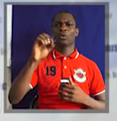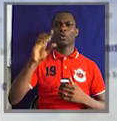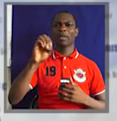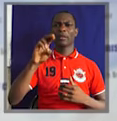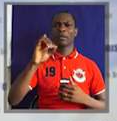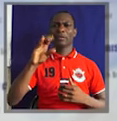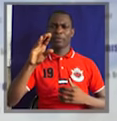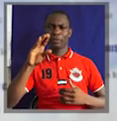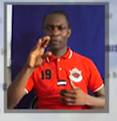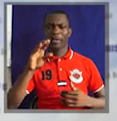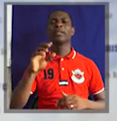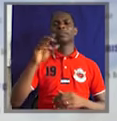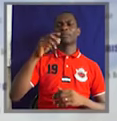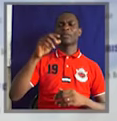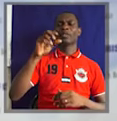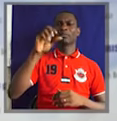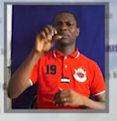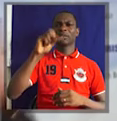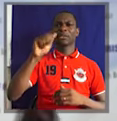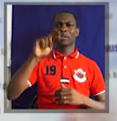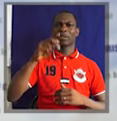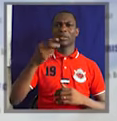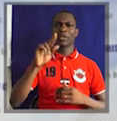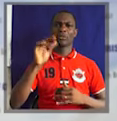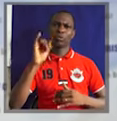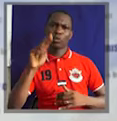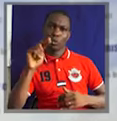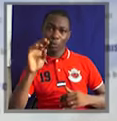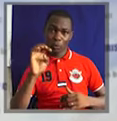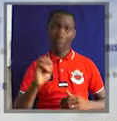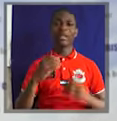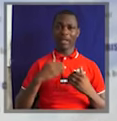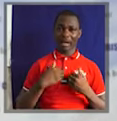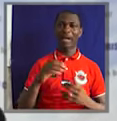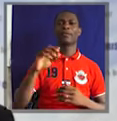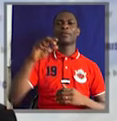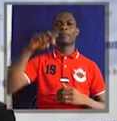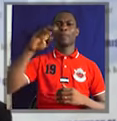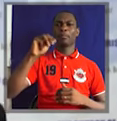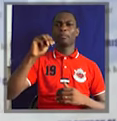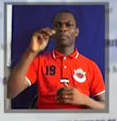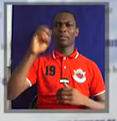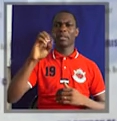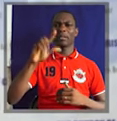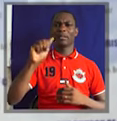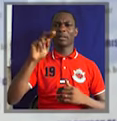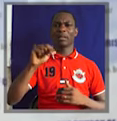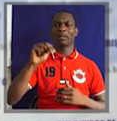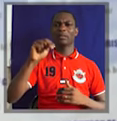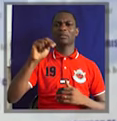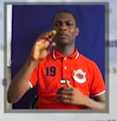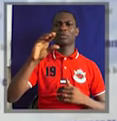wa sanguine four ewo ho. Ye wa melancholy four ewo ho. And ye wa phlegmatic four ewo